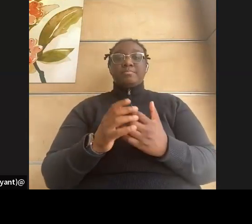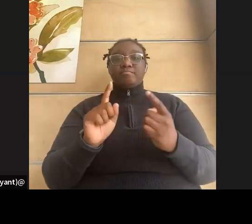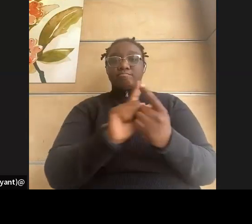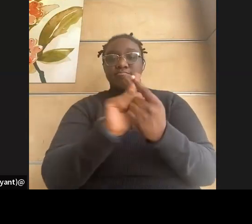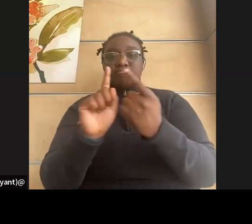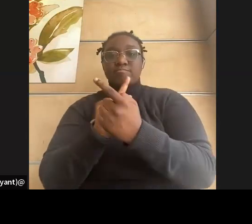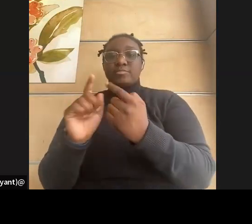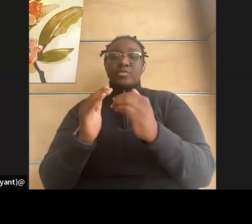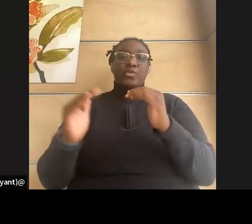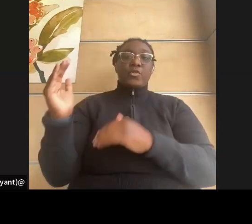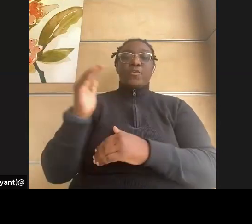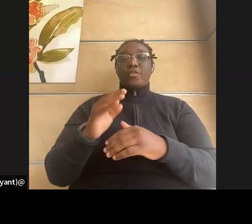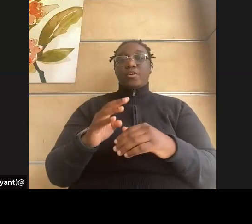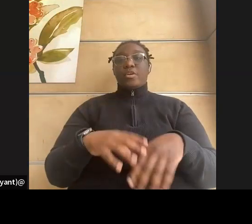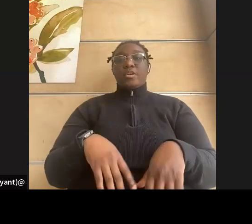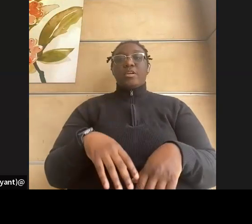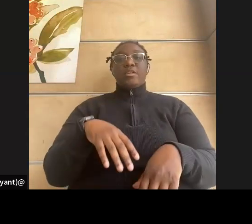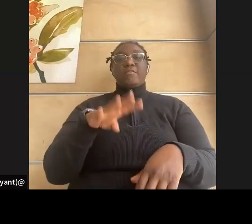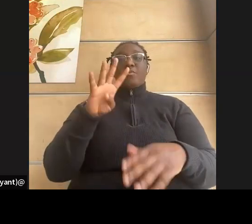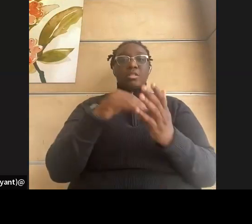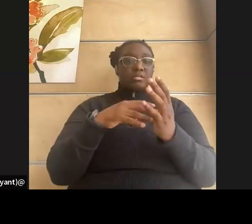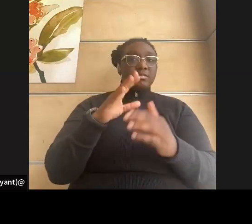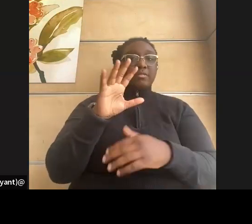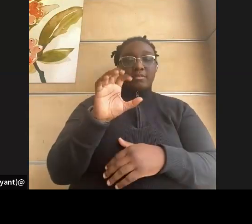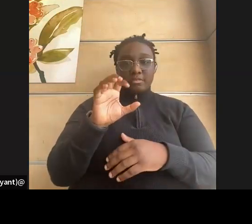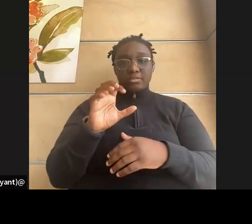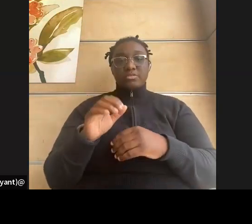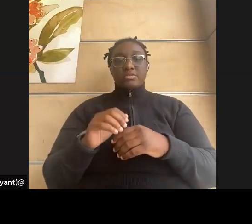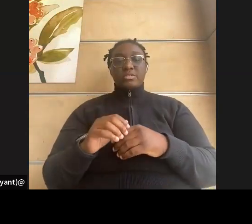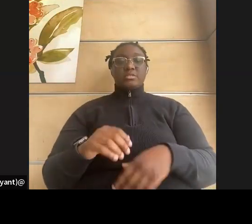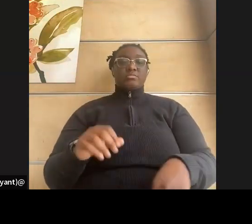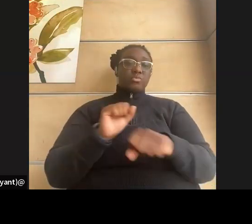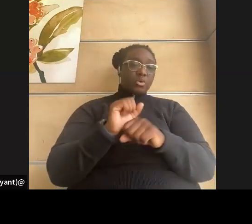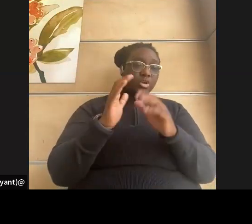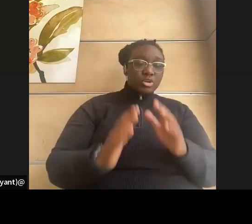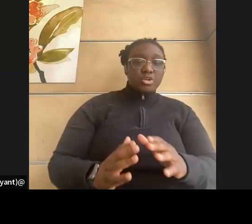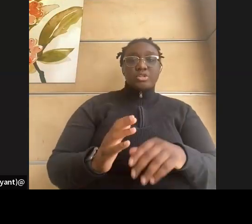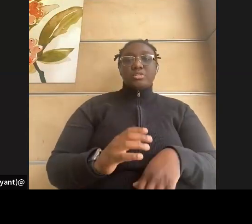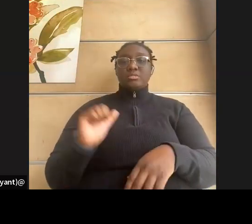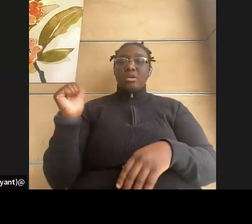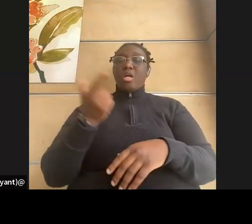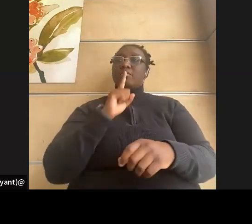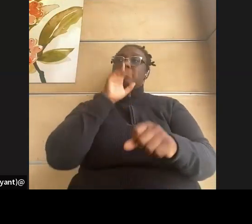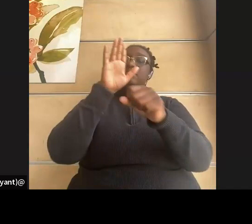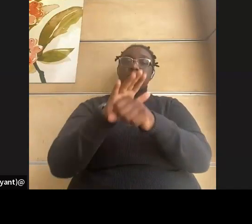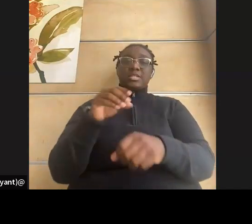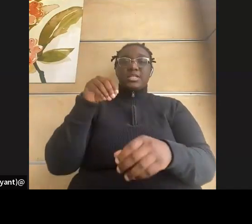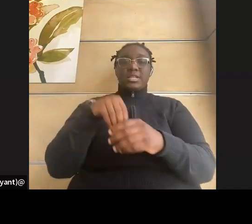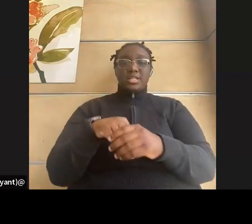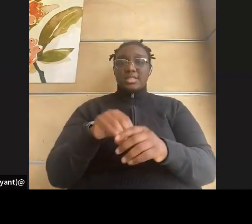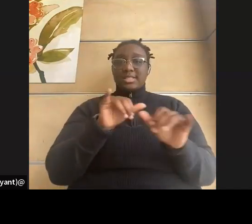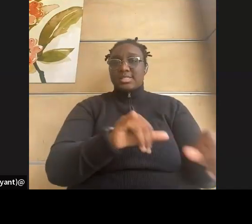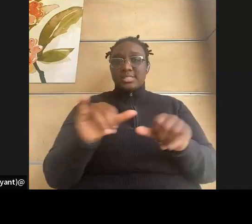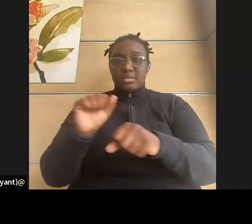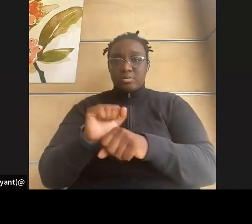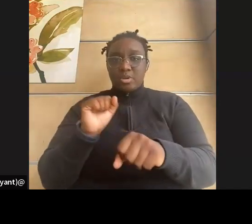individuals, partners, stakeholder groups who are all committed in this effort. So again, just thank you